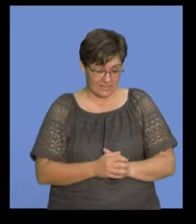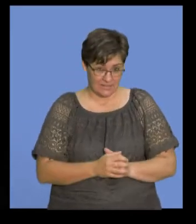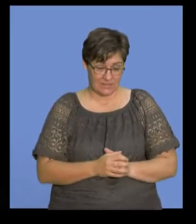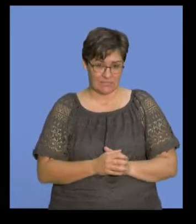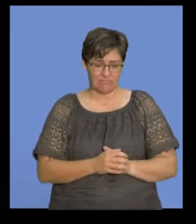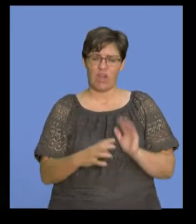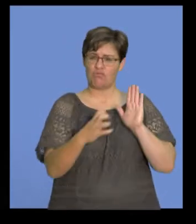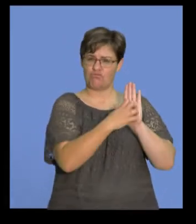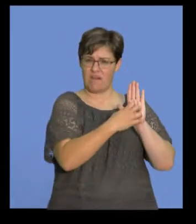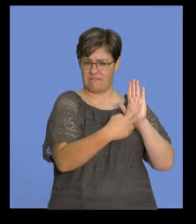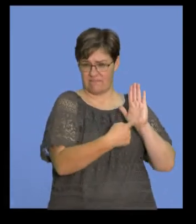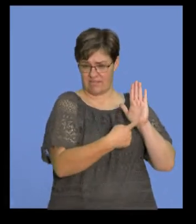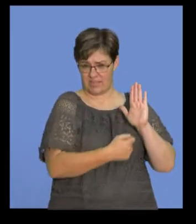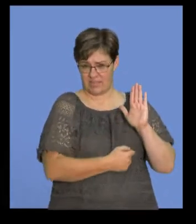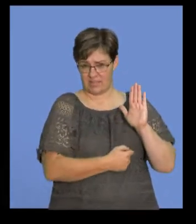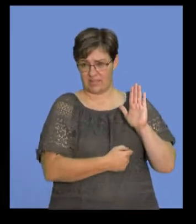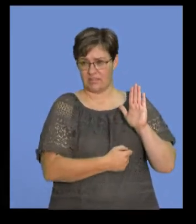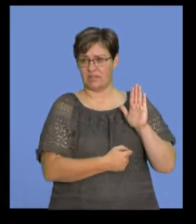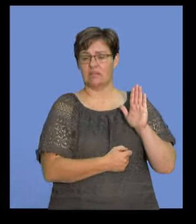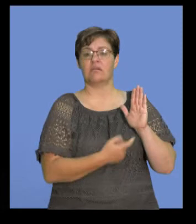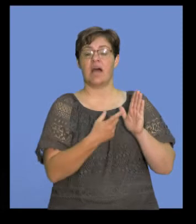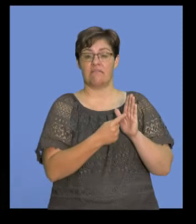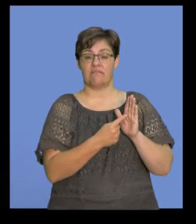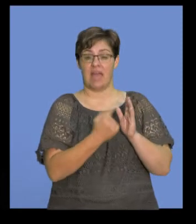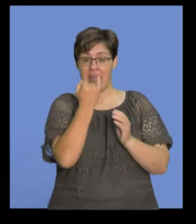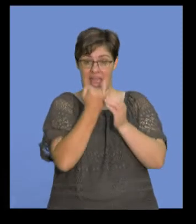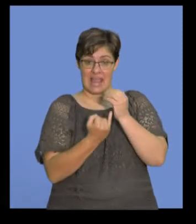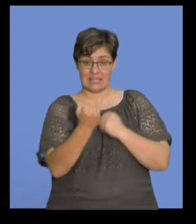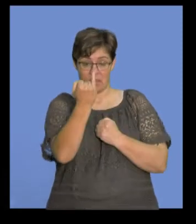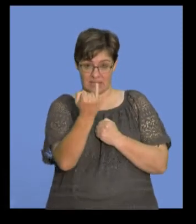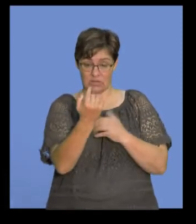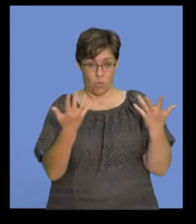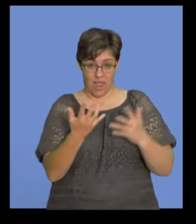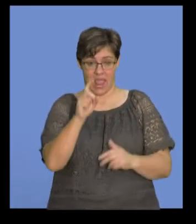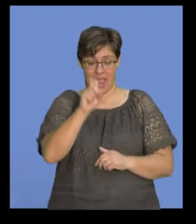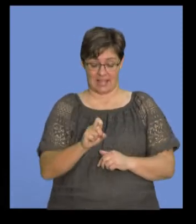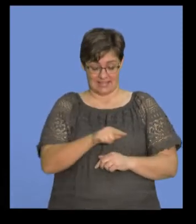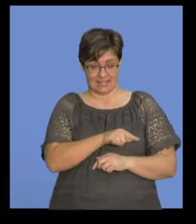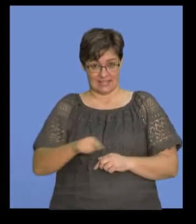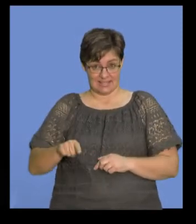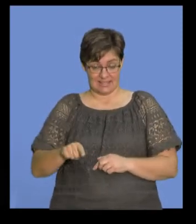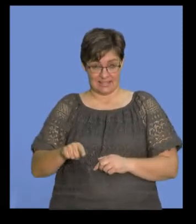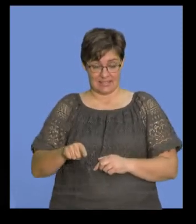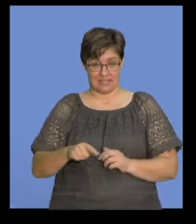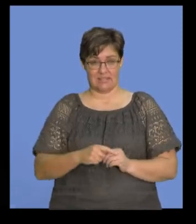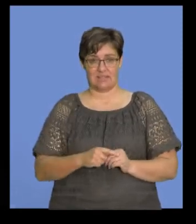our graph, and we've got the independent variable on the x-axis. We've got the dependent